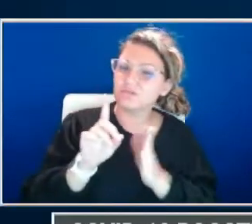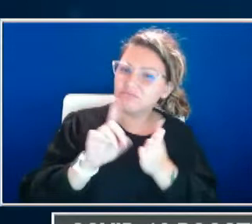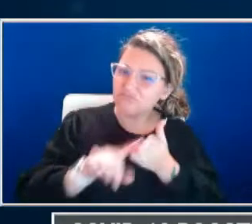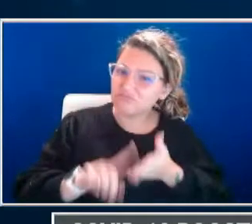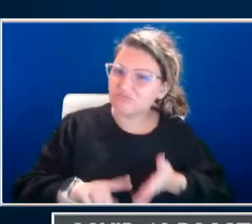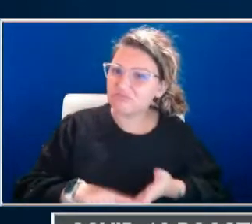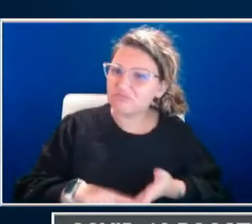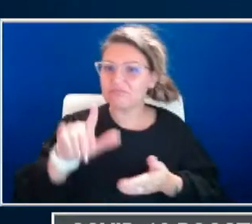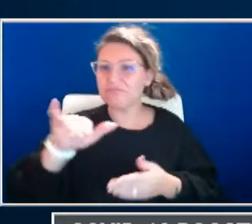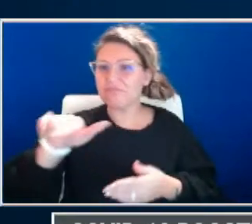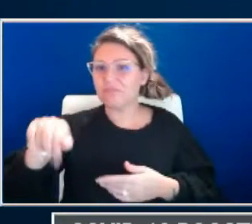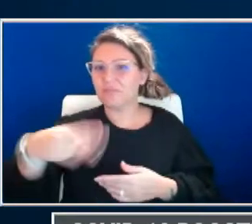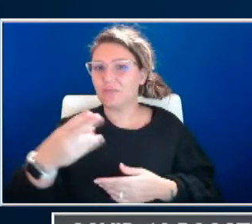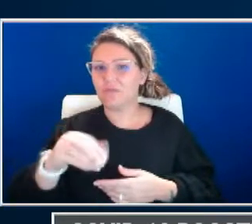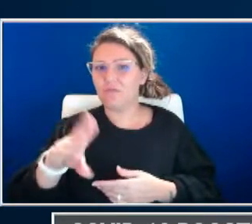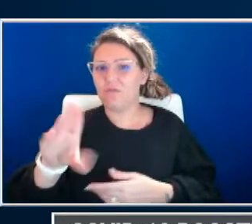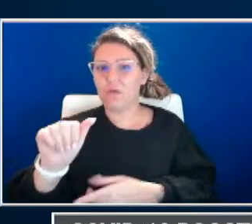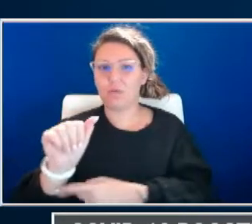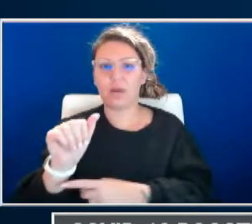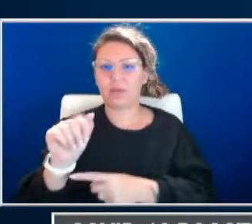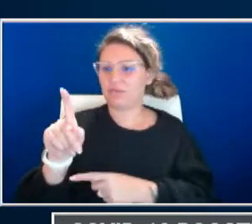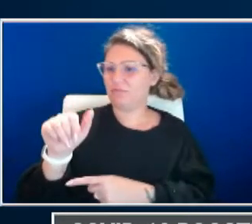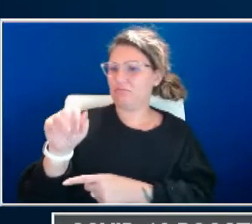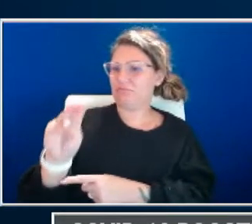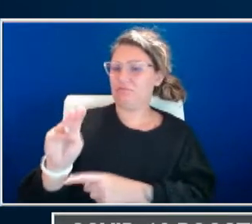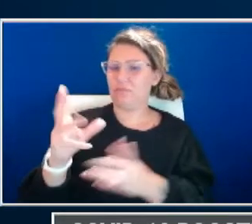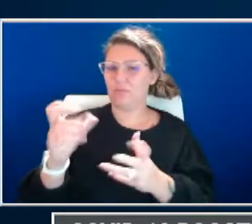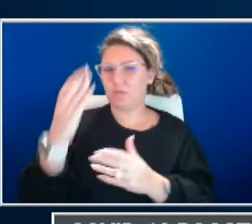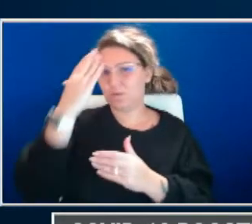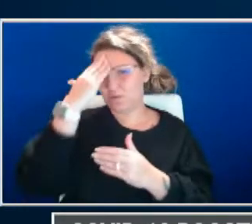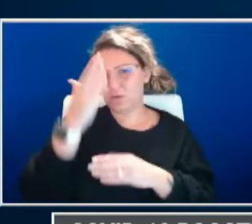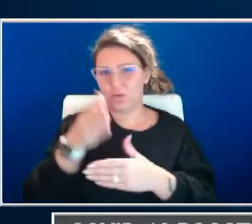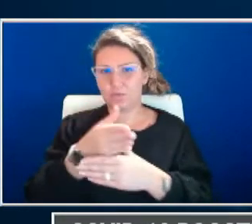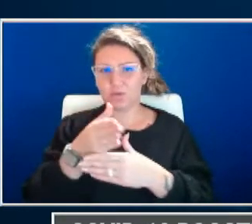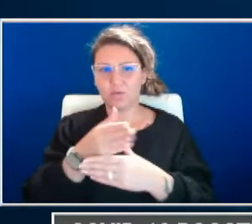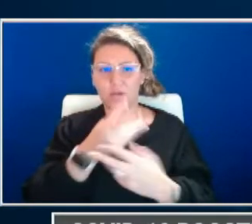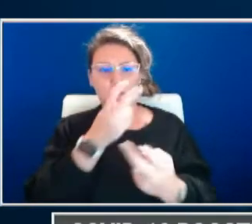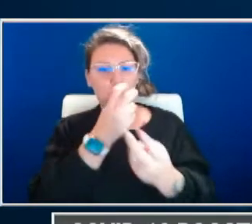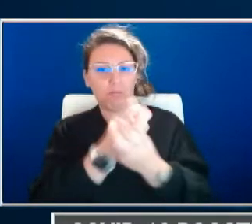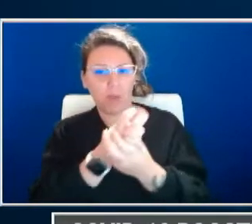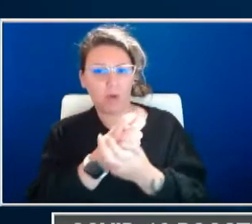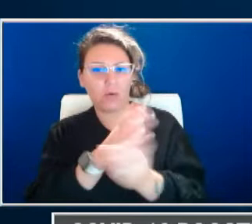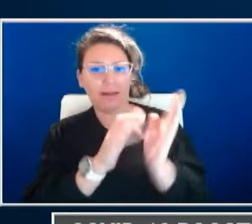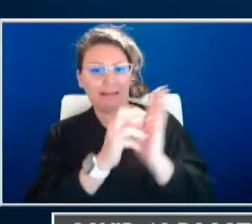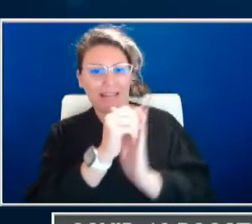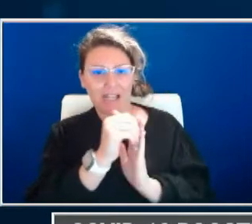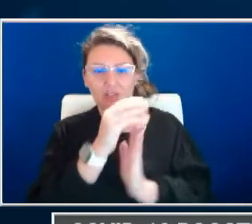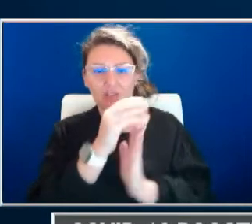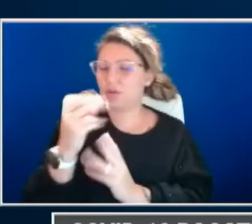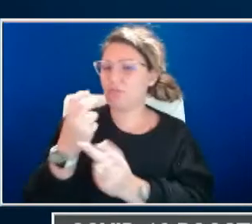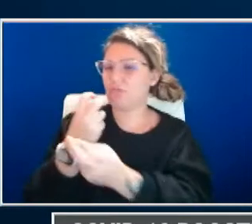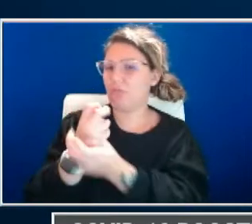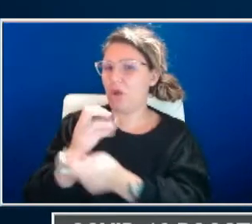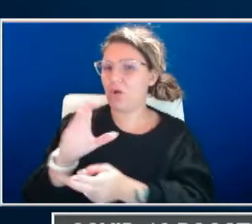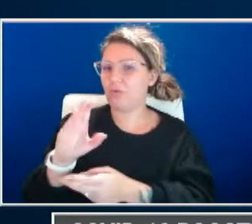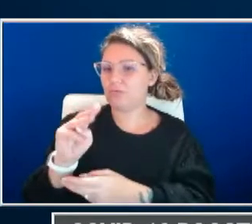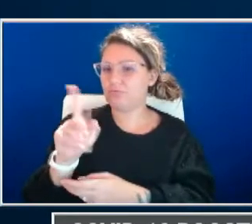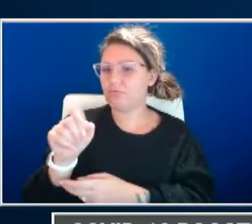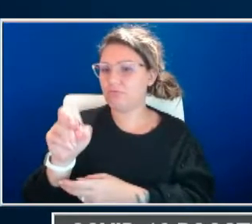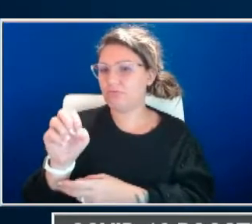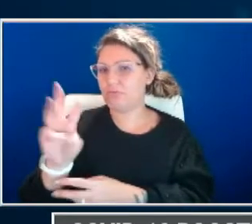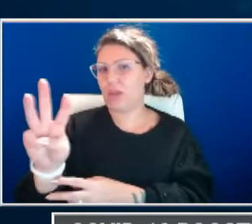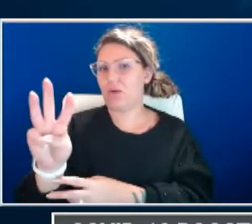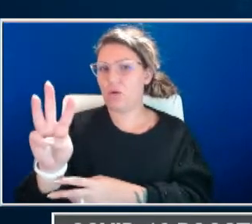Kim wants to know, is there a difference between bone cancer and bone marrow cancer? She says, I have cancer in the bone